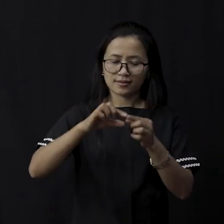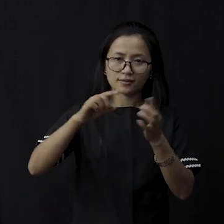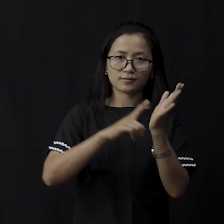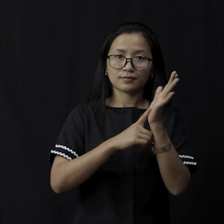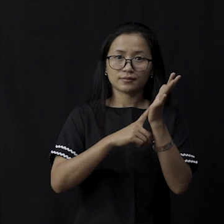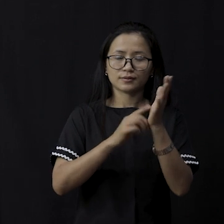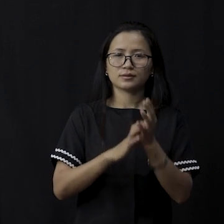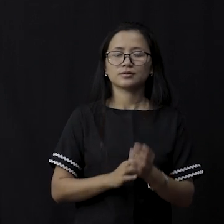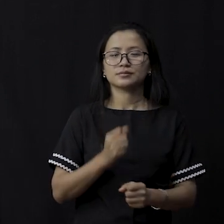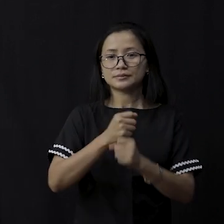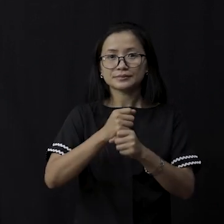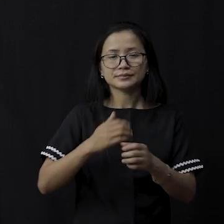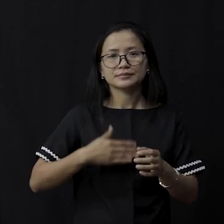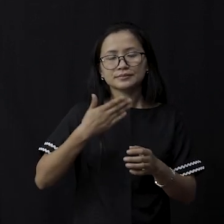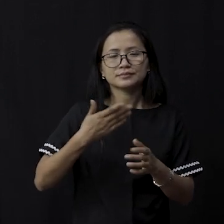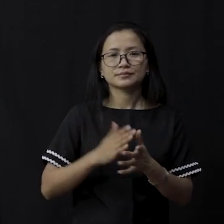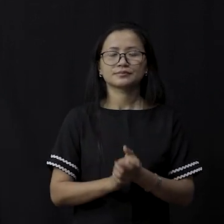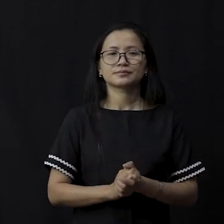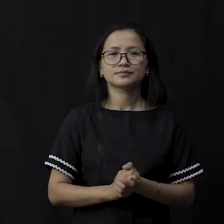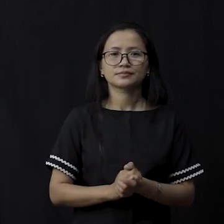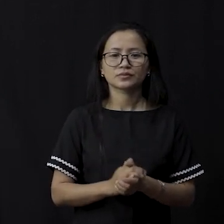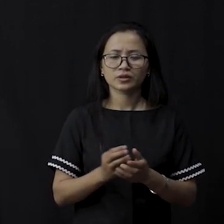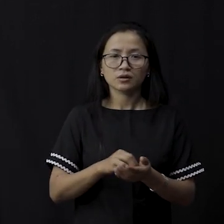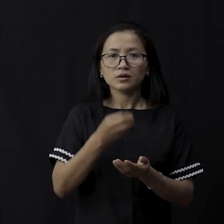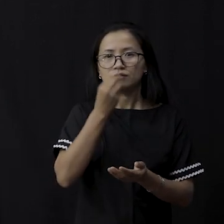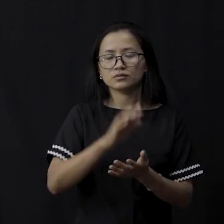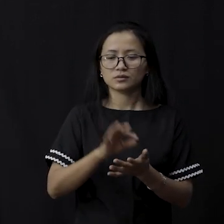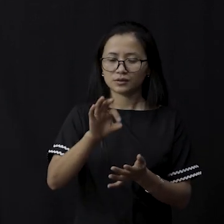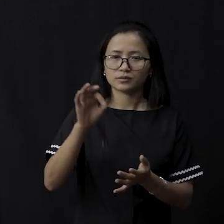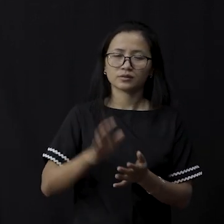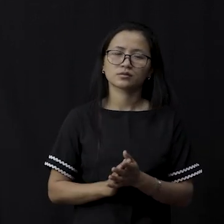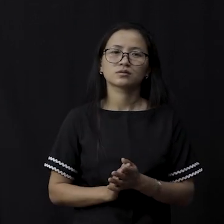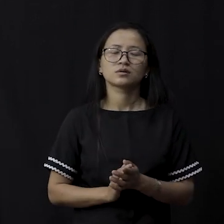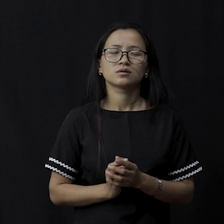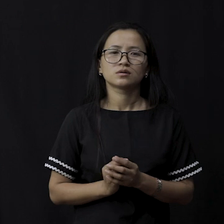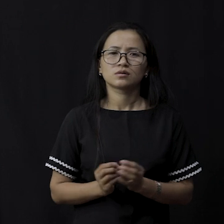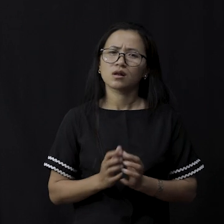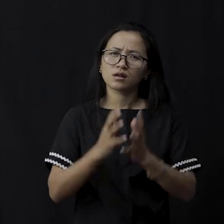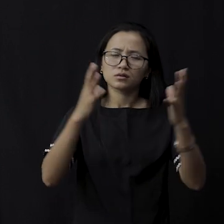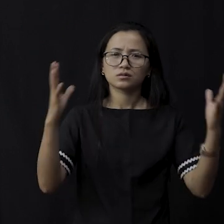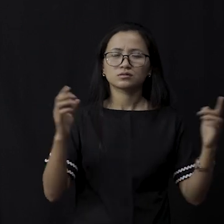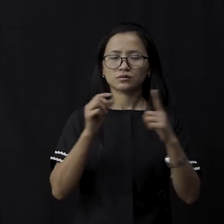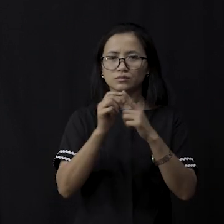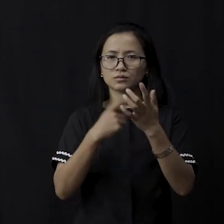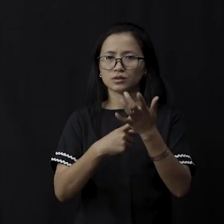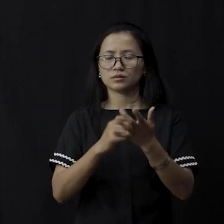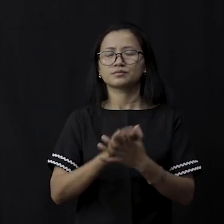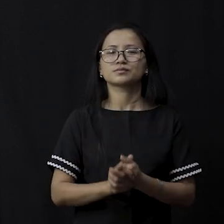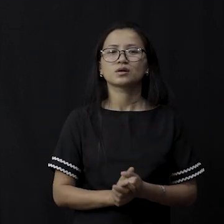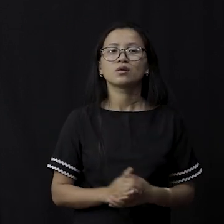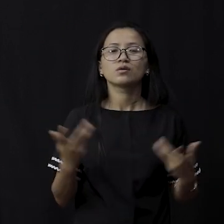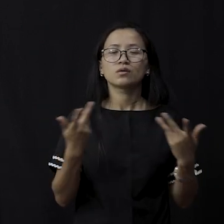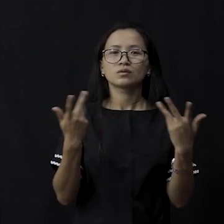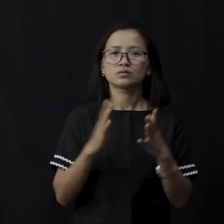So proteins, these are, these food items contains, lots of proteins.